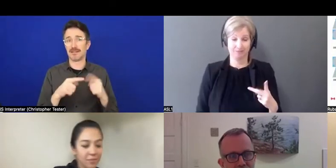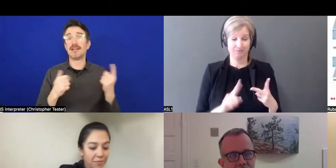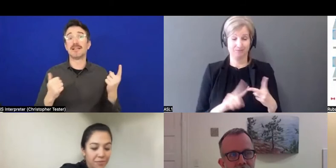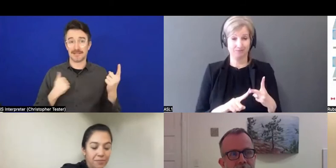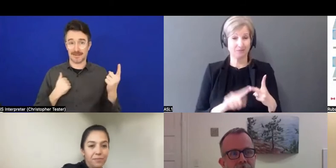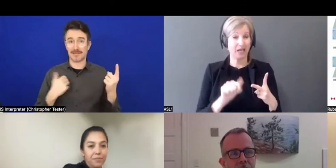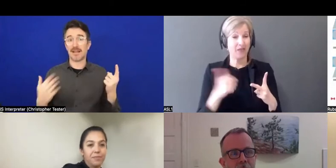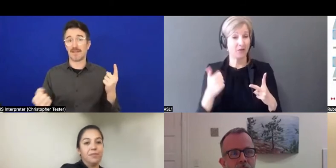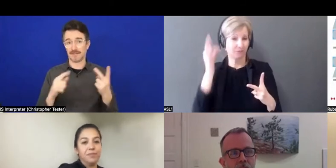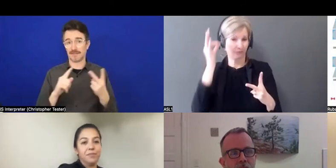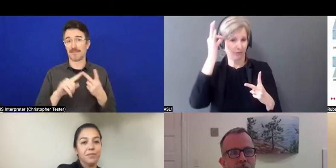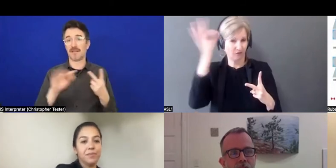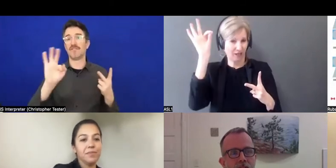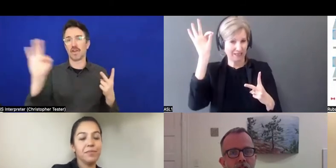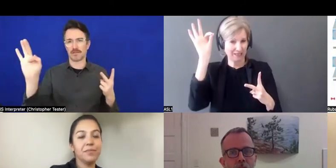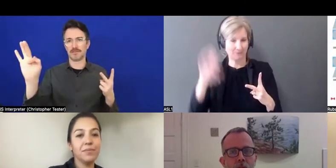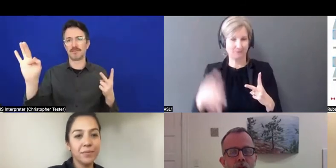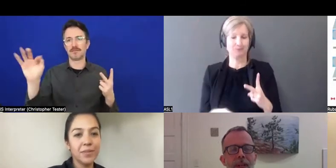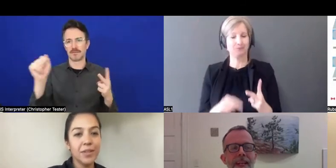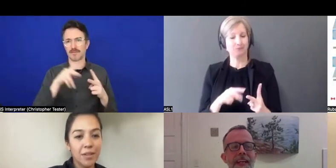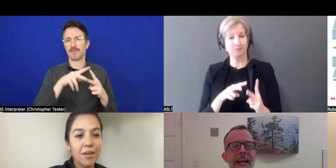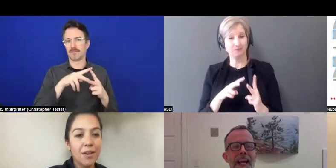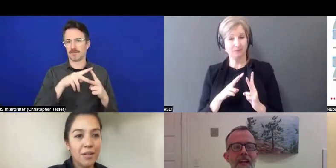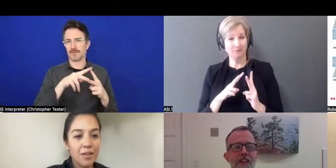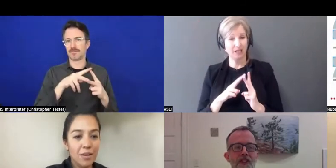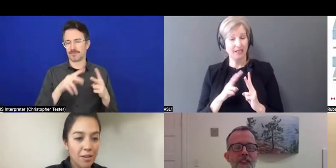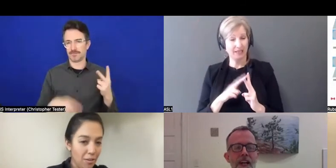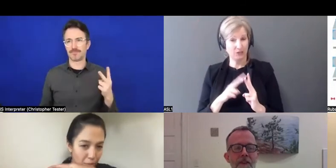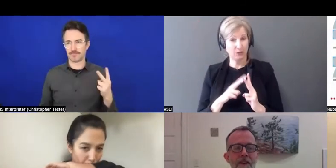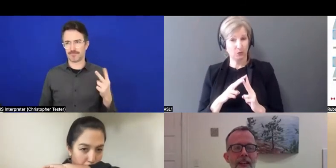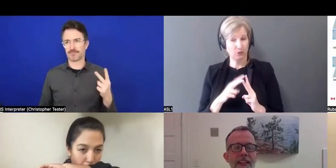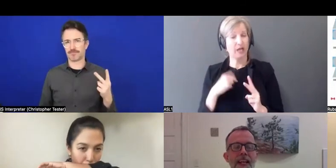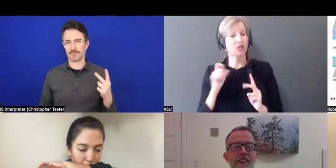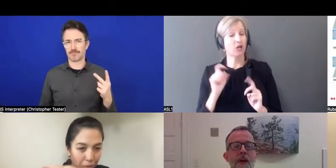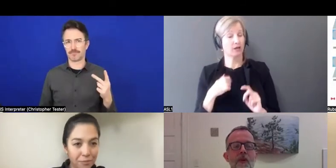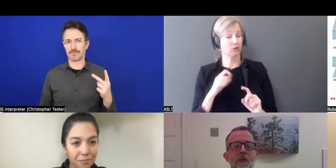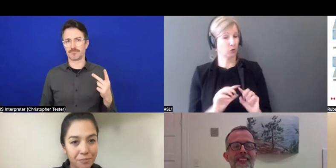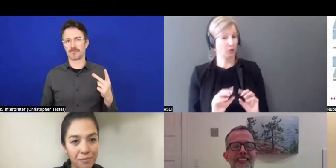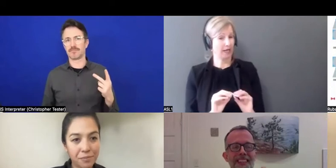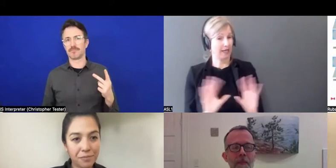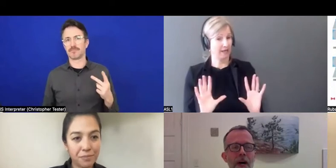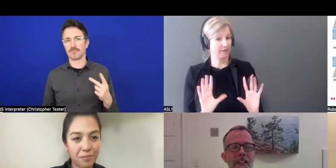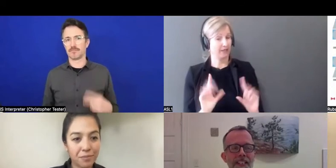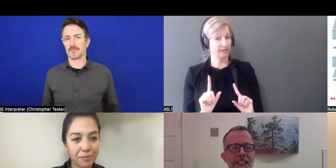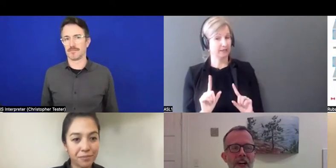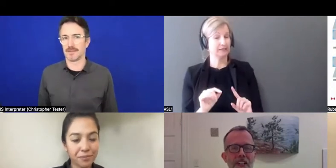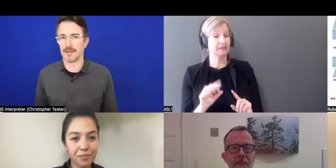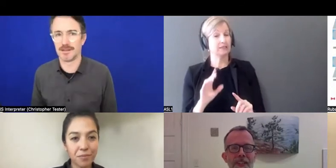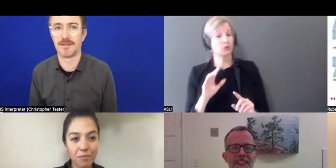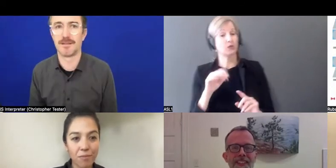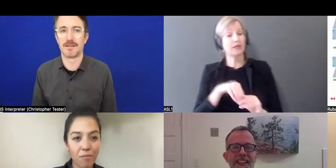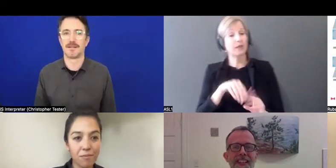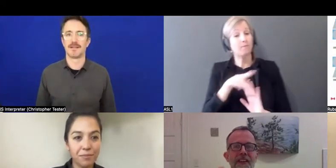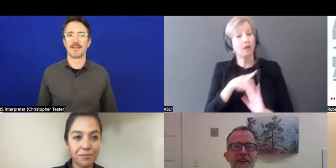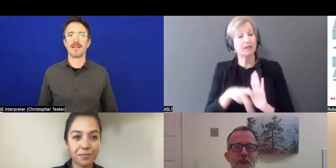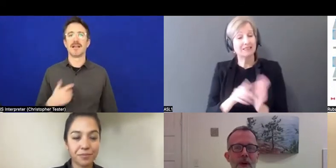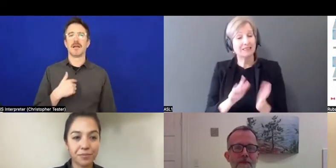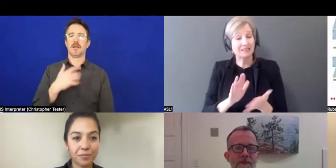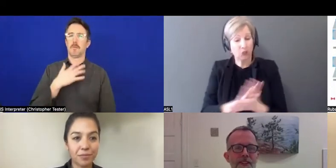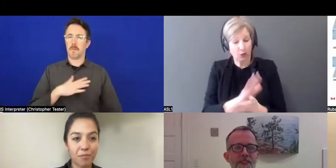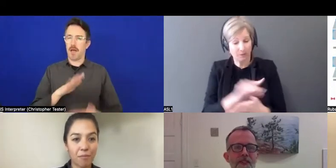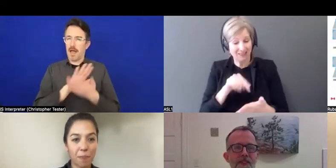France. So those were the 2. And I should clarify that that's where within the policy document, there